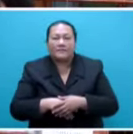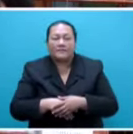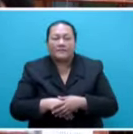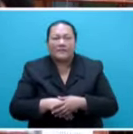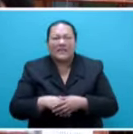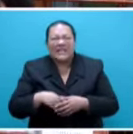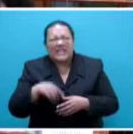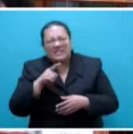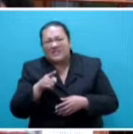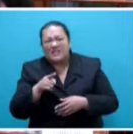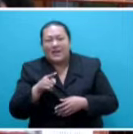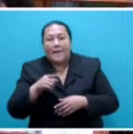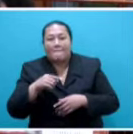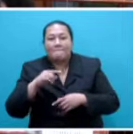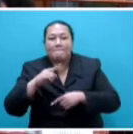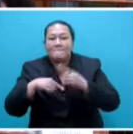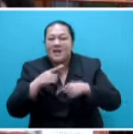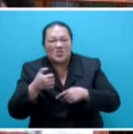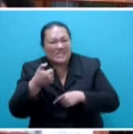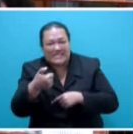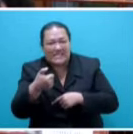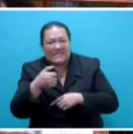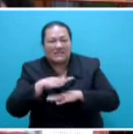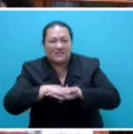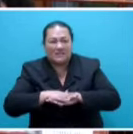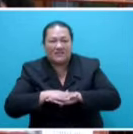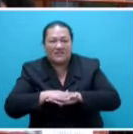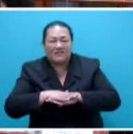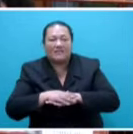6 sittings, minus the budget and the budget debate.